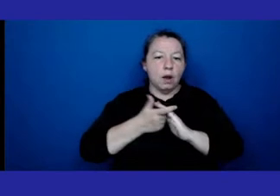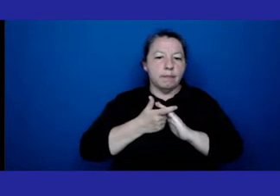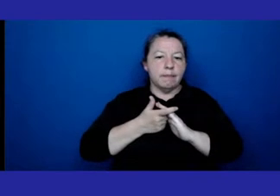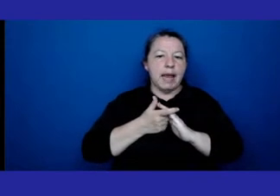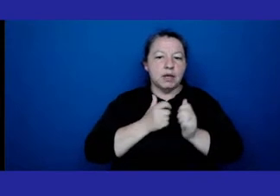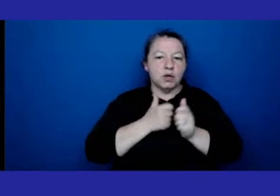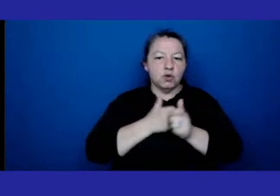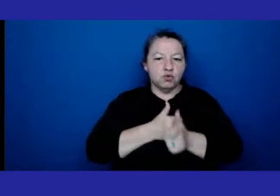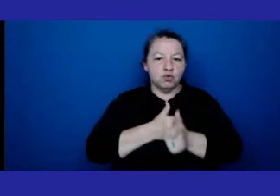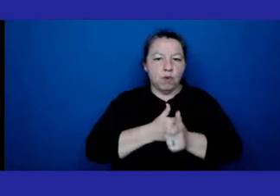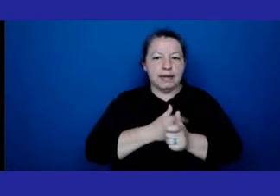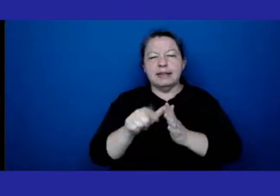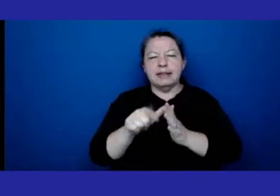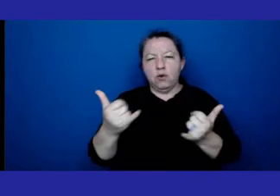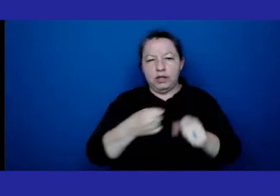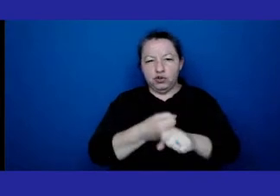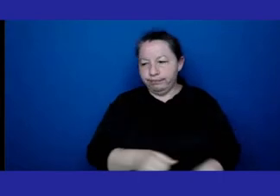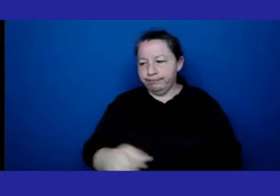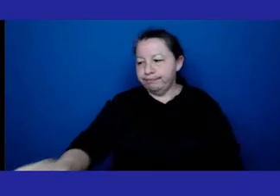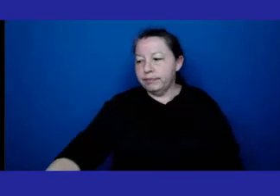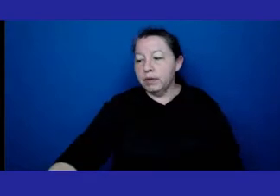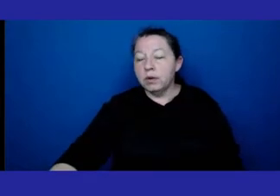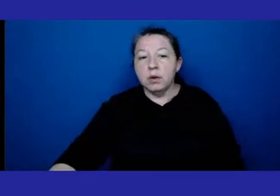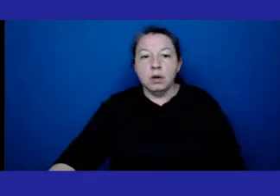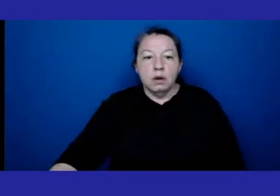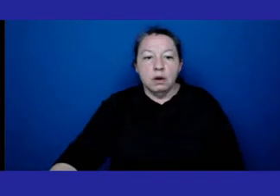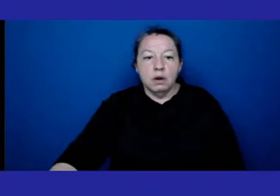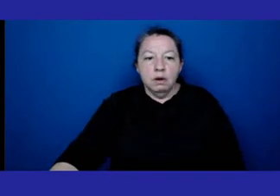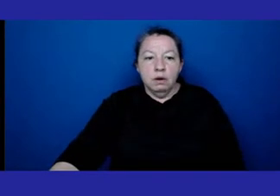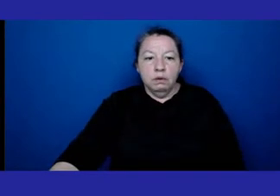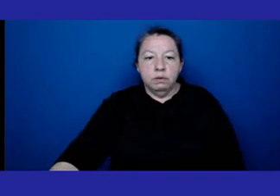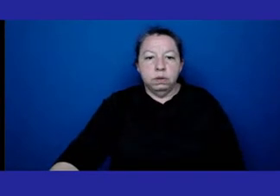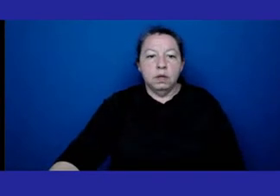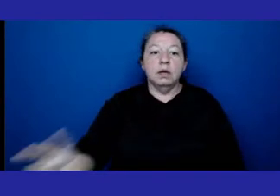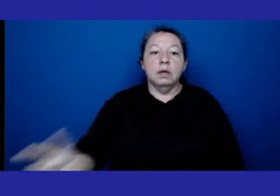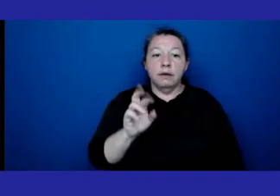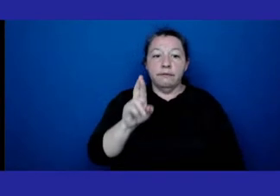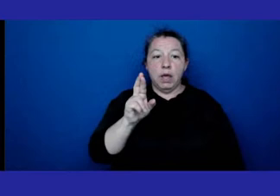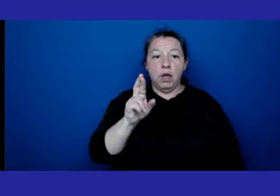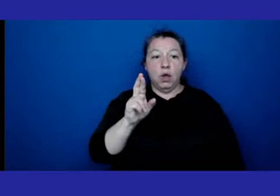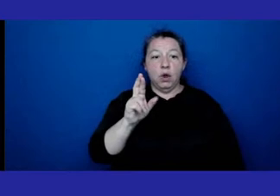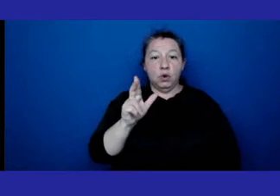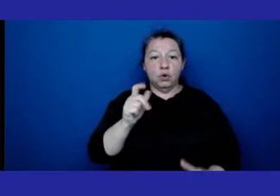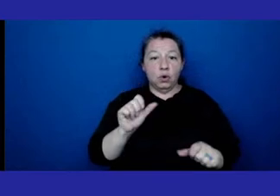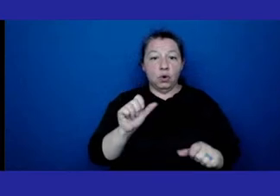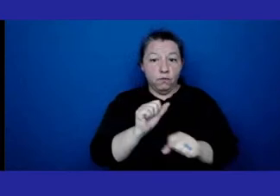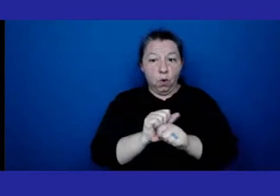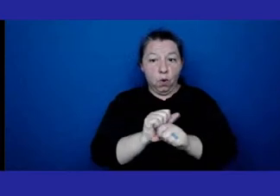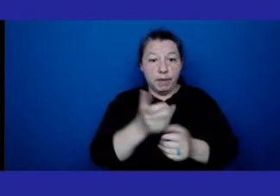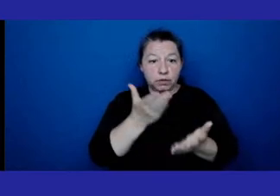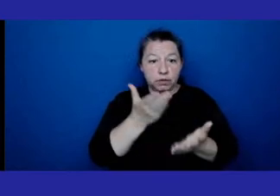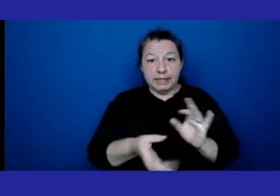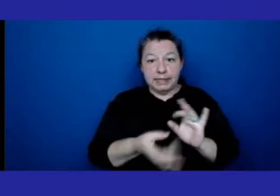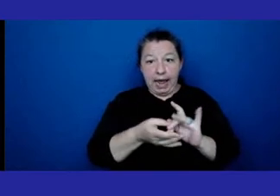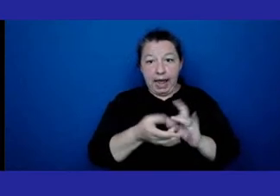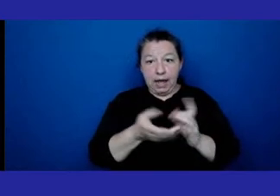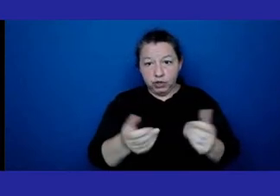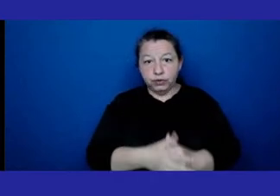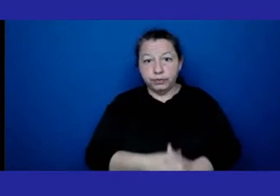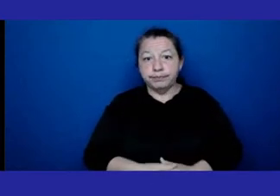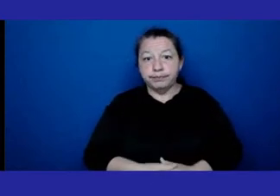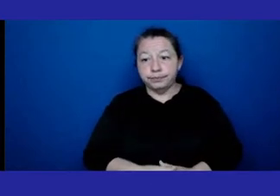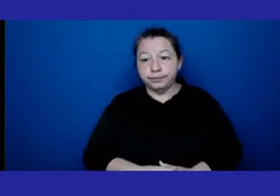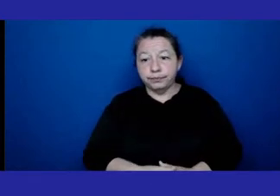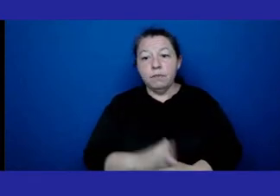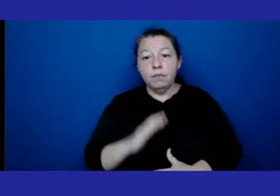year. Our vendor performance document is attached, which our